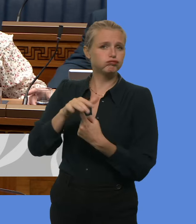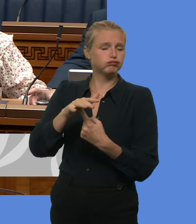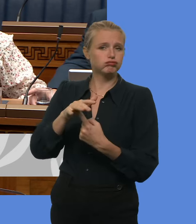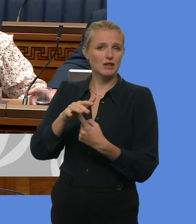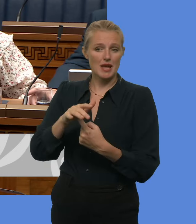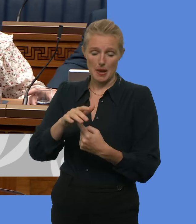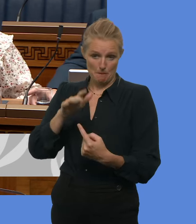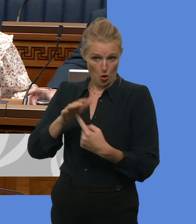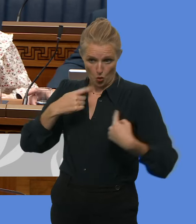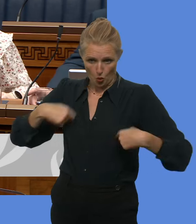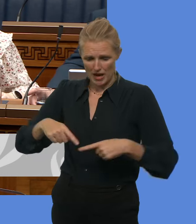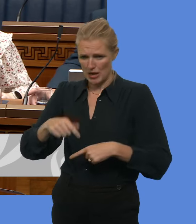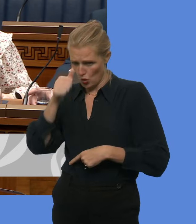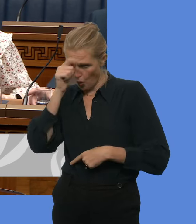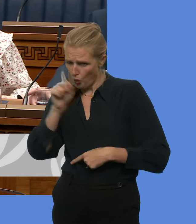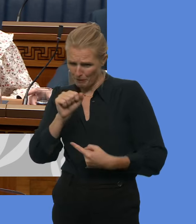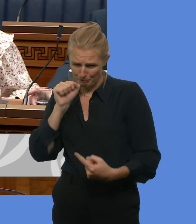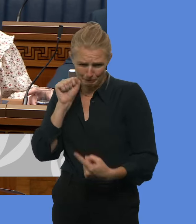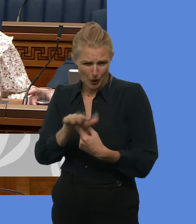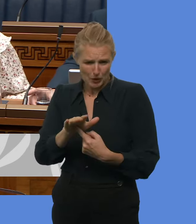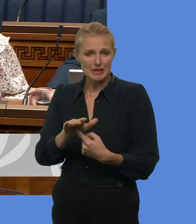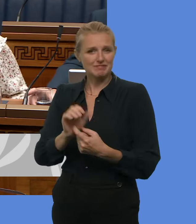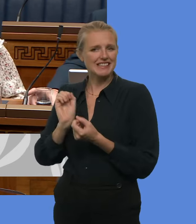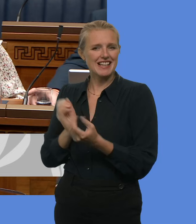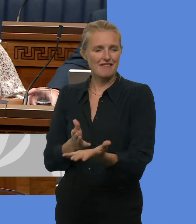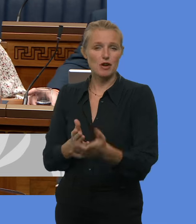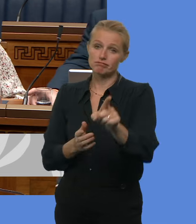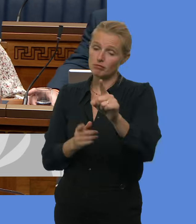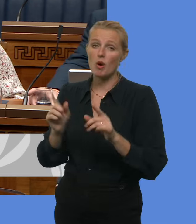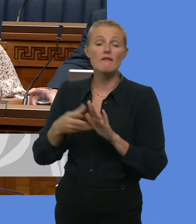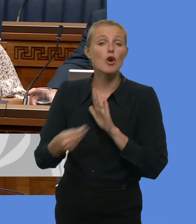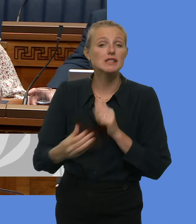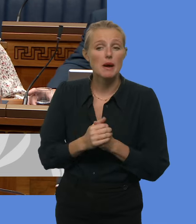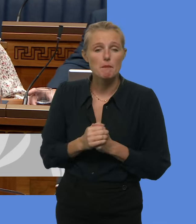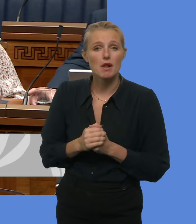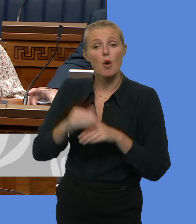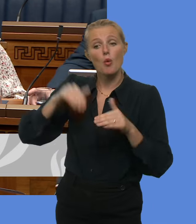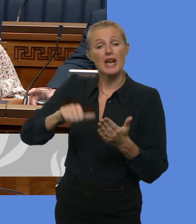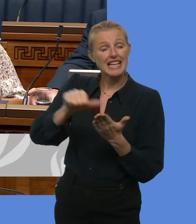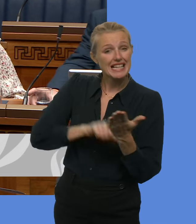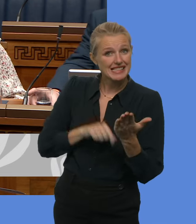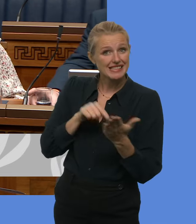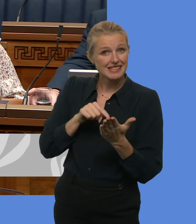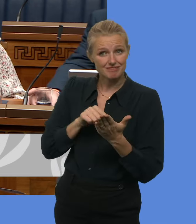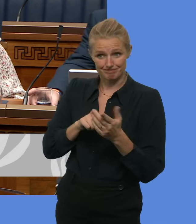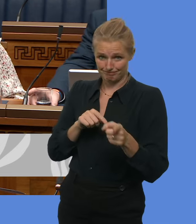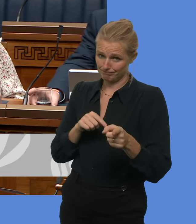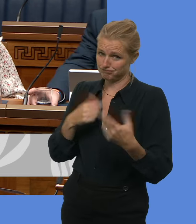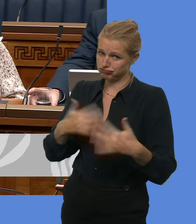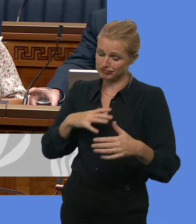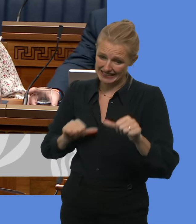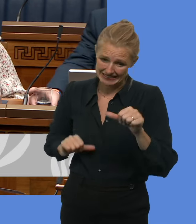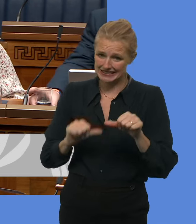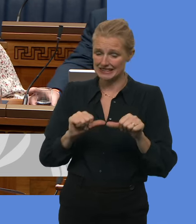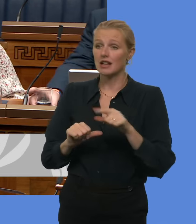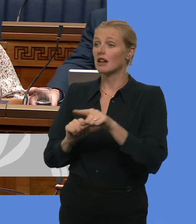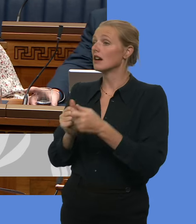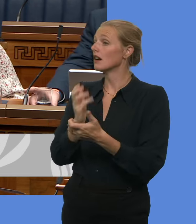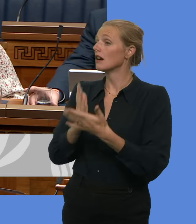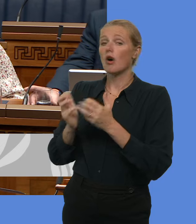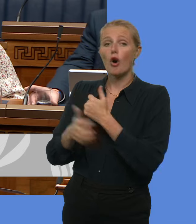what matters most. And what matters is in relation to the health waiting lists, it's in relation to the transformation of those services to ensure they deliver effectively,